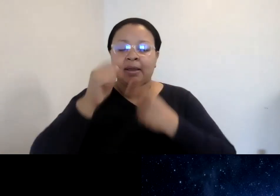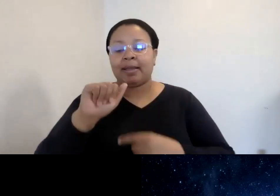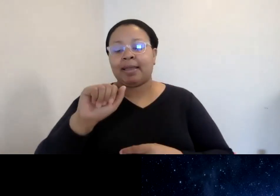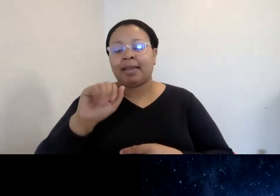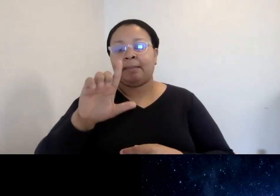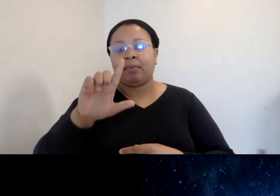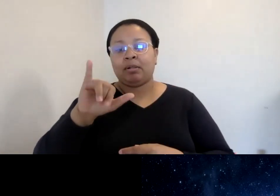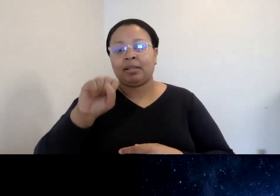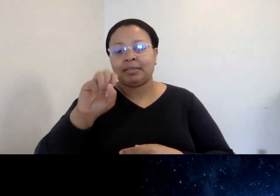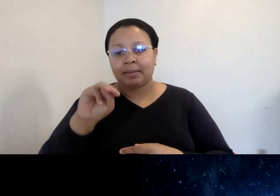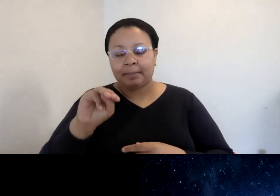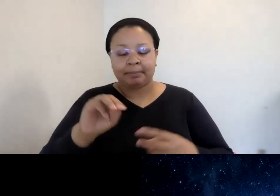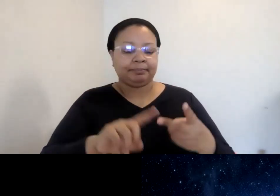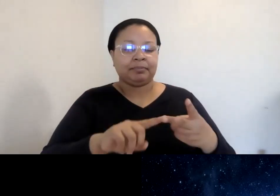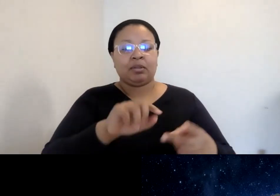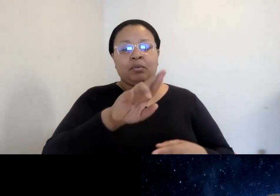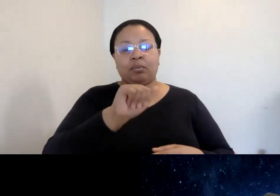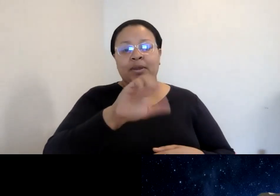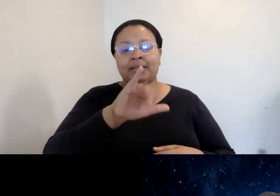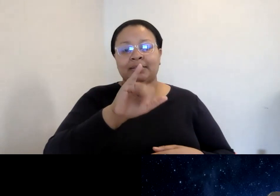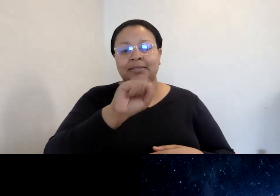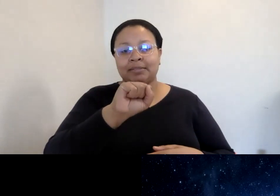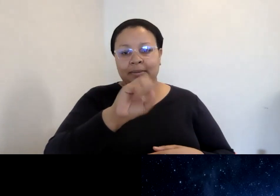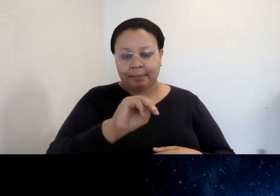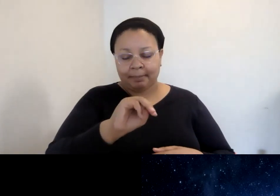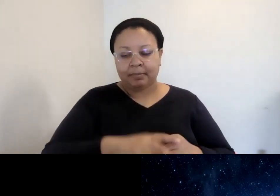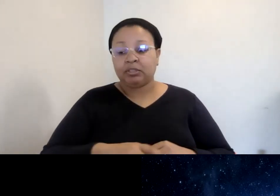racism. Ableism was used to justify racism.